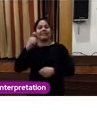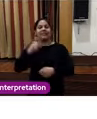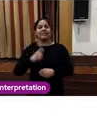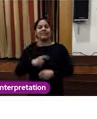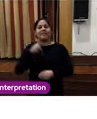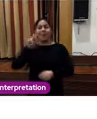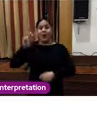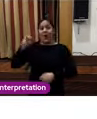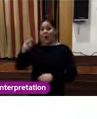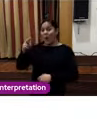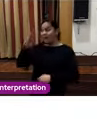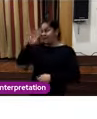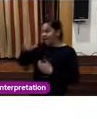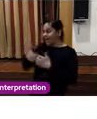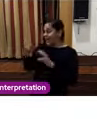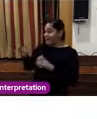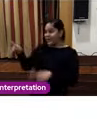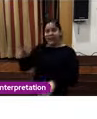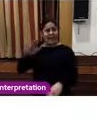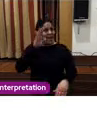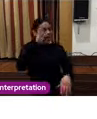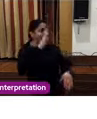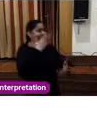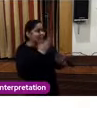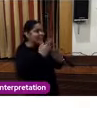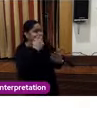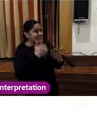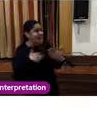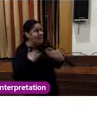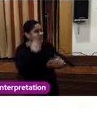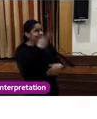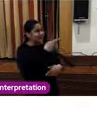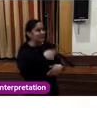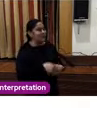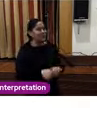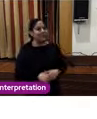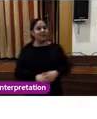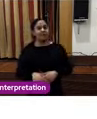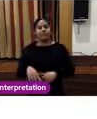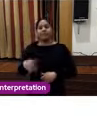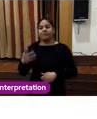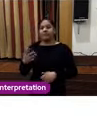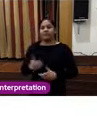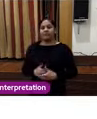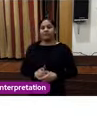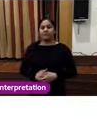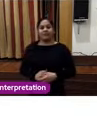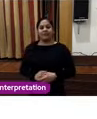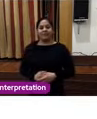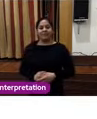How are you doing? I'm well, how are you? Good to see you, man. How are you doing? I'm good. Microphone?